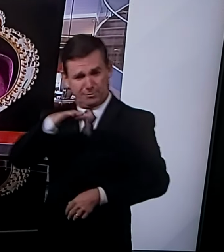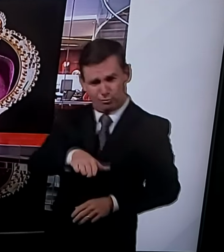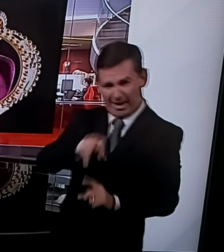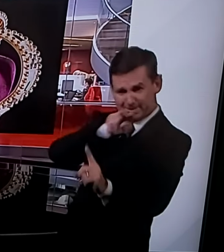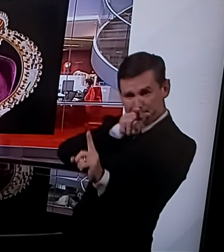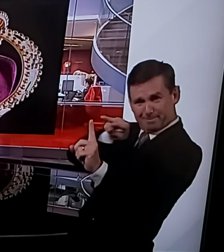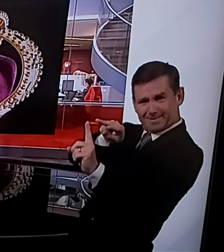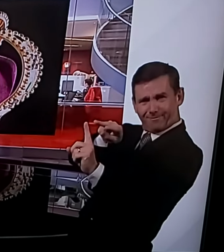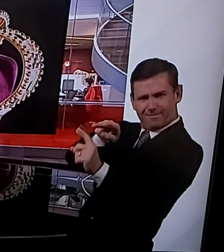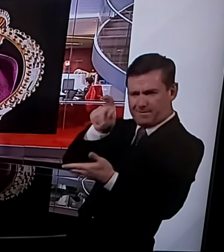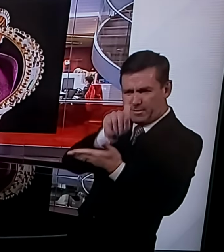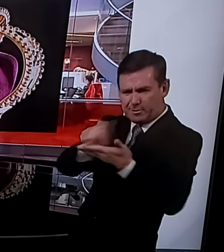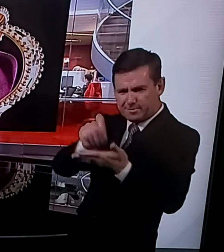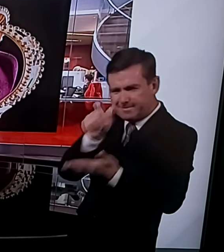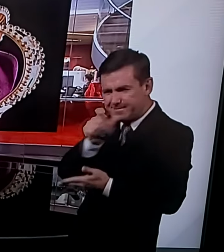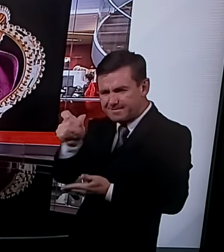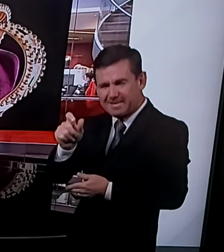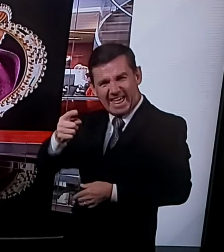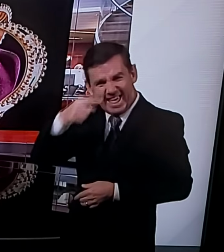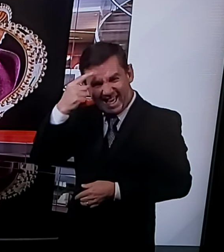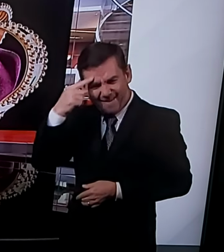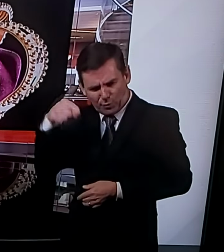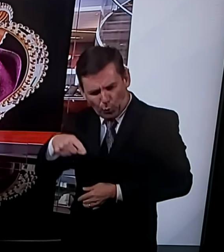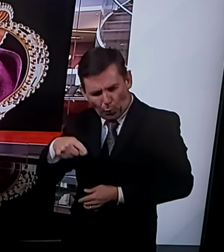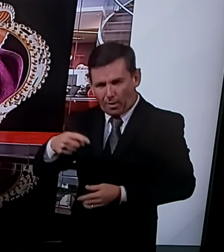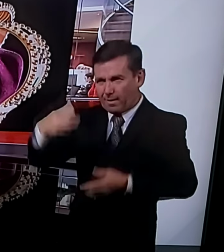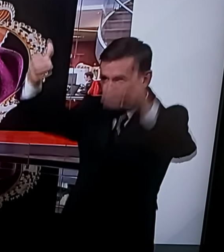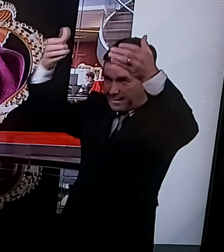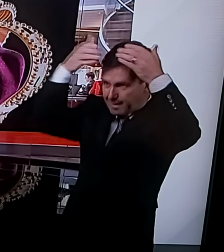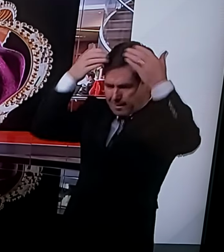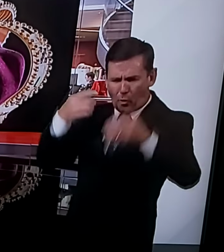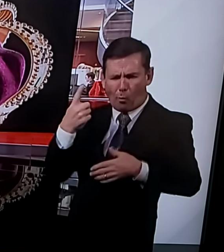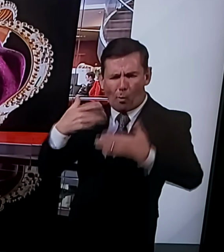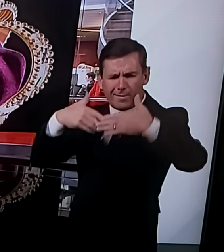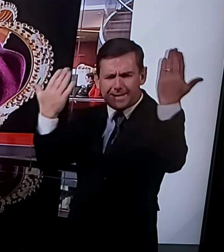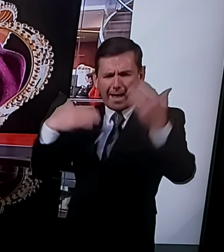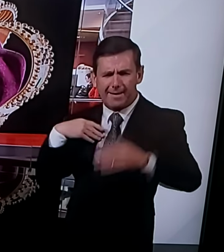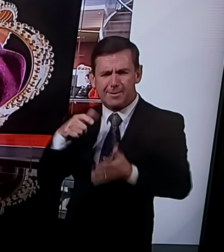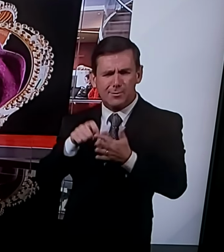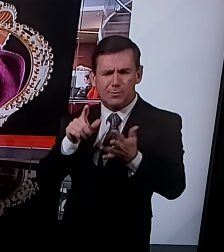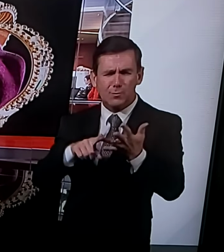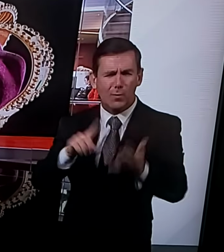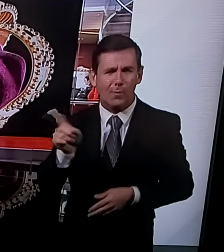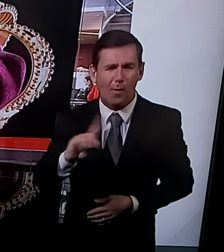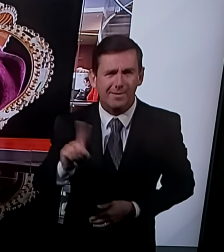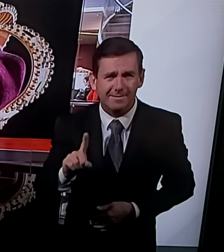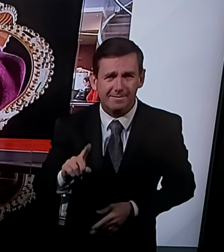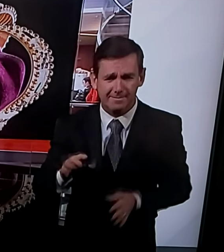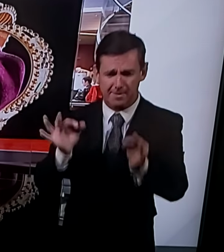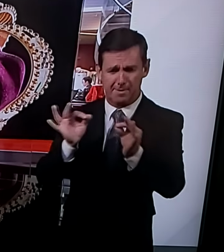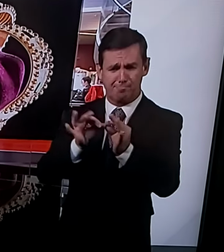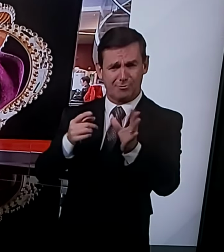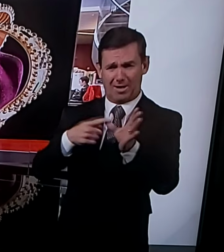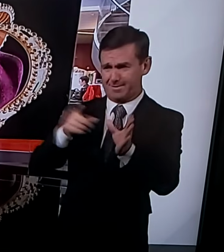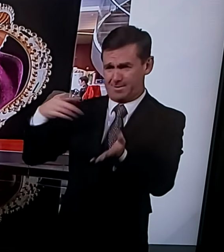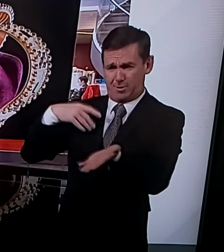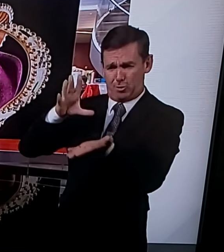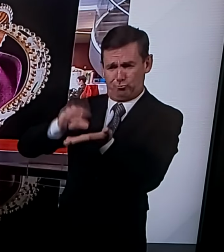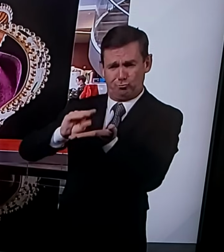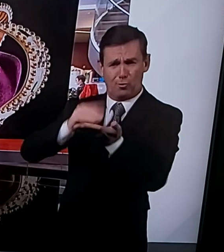lyrics, I'm sure what children would do if they suddenly became king for a day. Banji Alexander has recorded the song